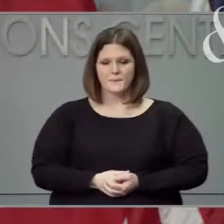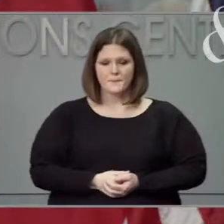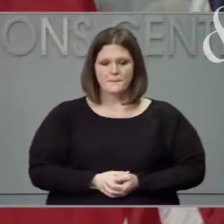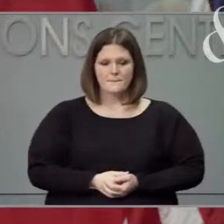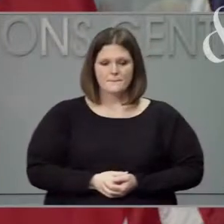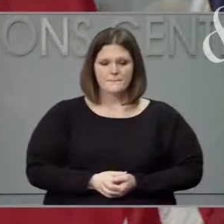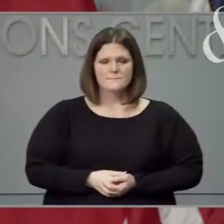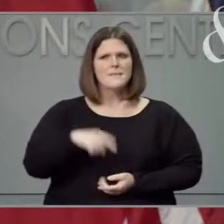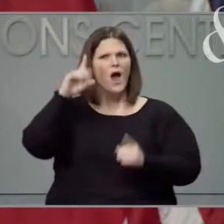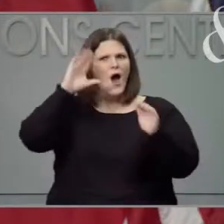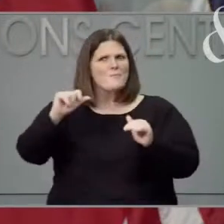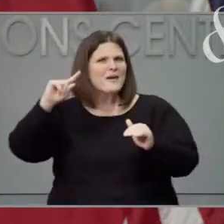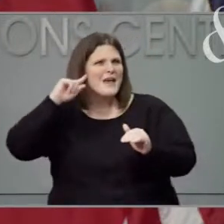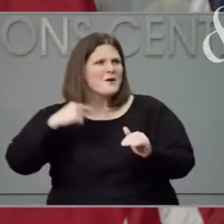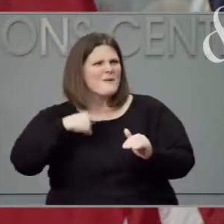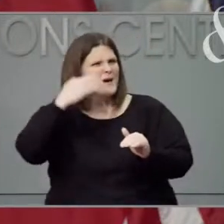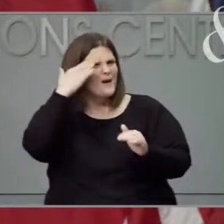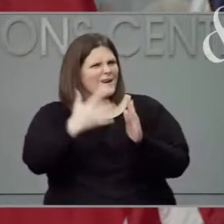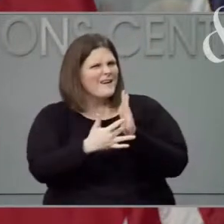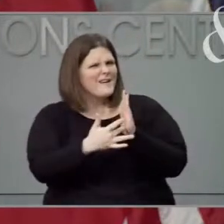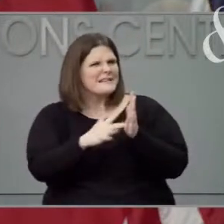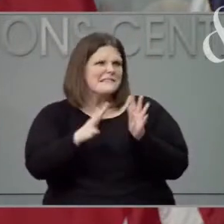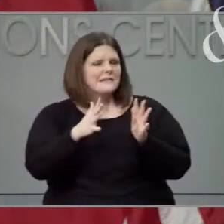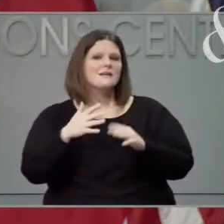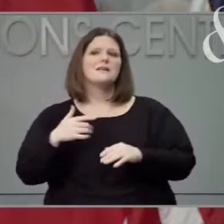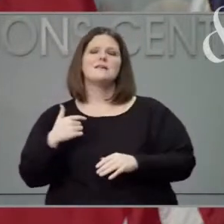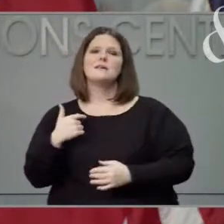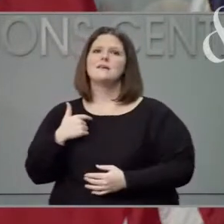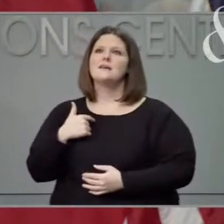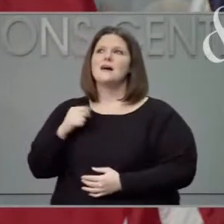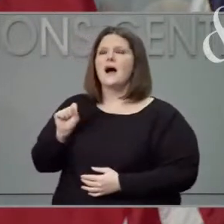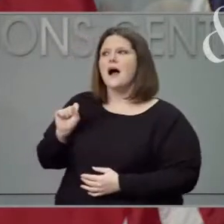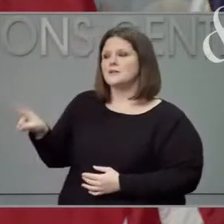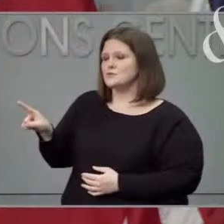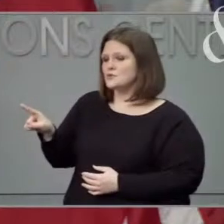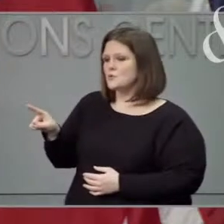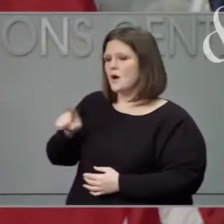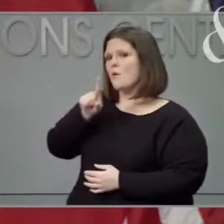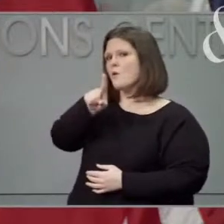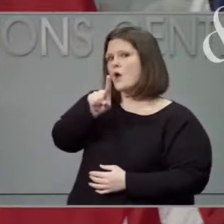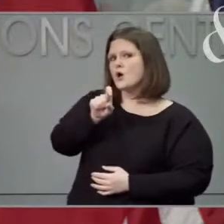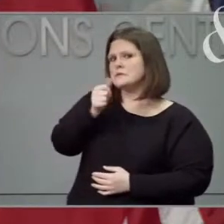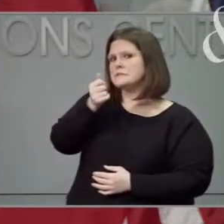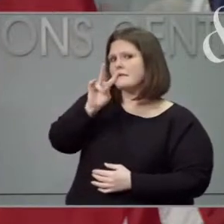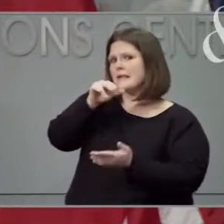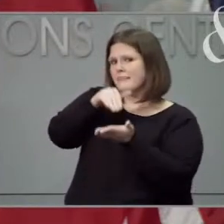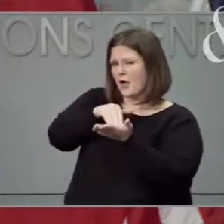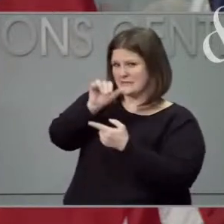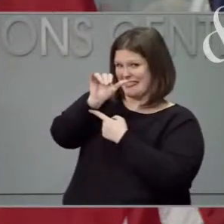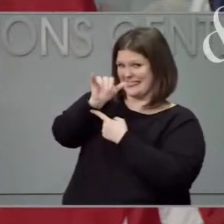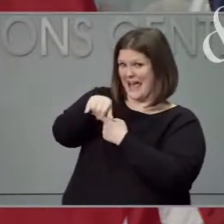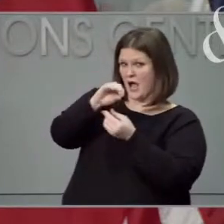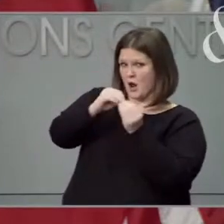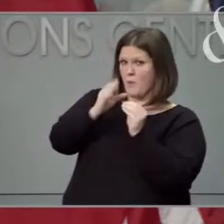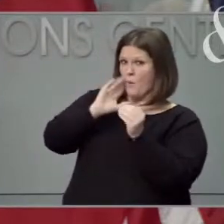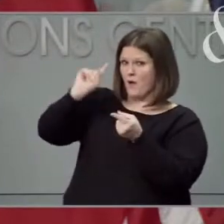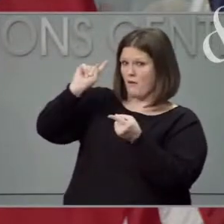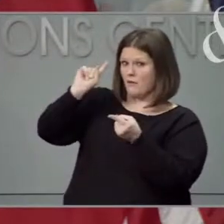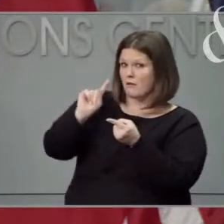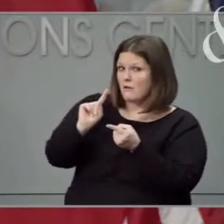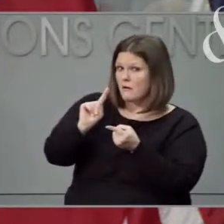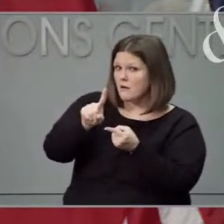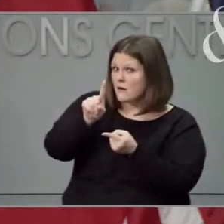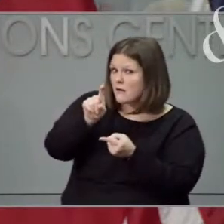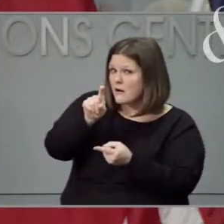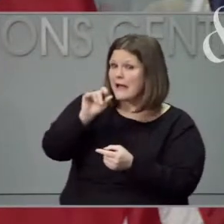Hi, I hope you can hear me. My question is about the 117,000. Will that number decrease? Will